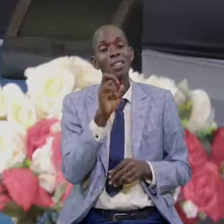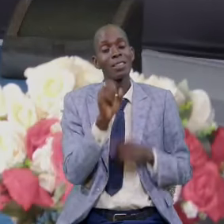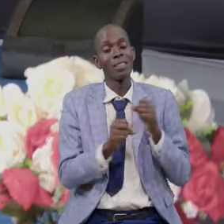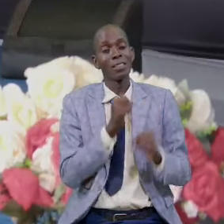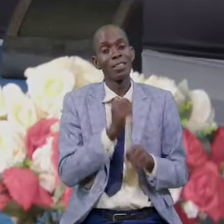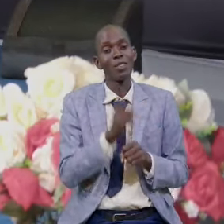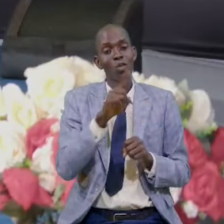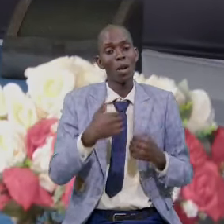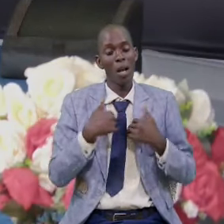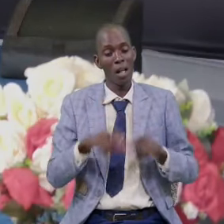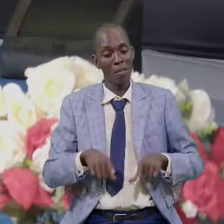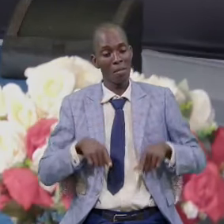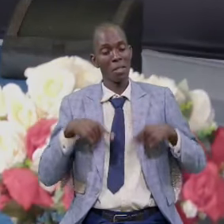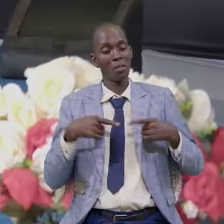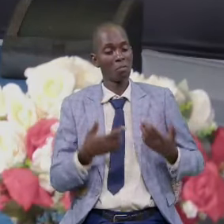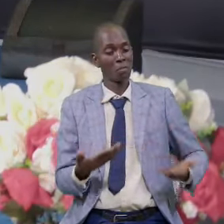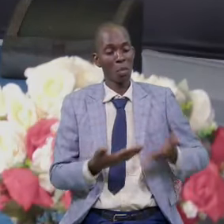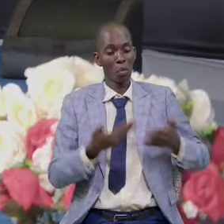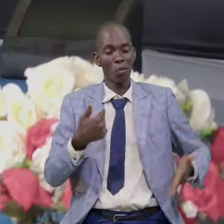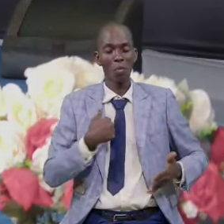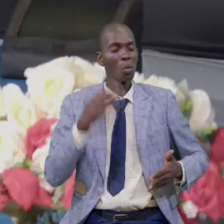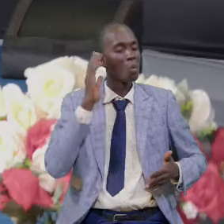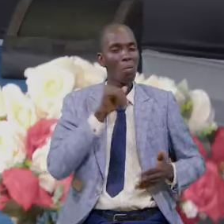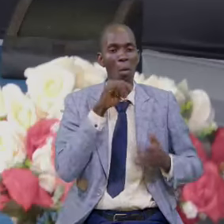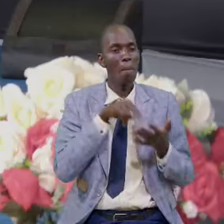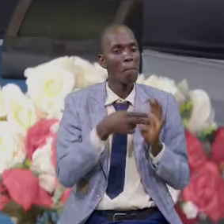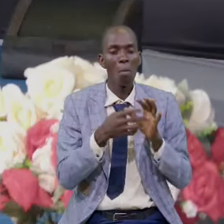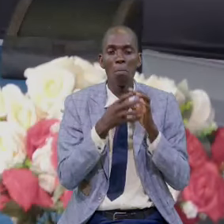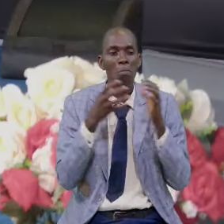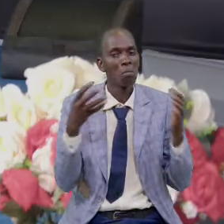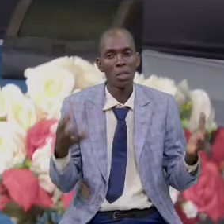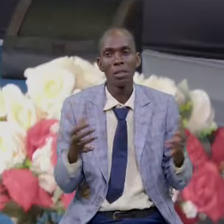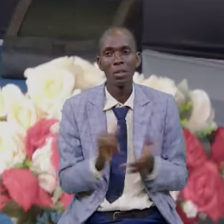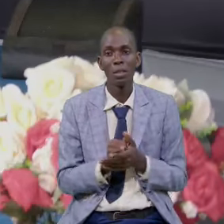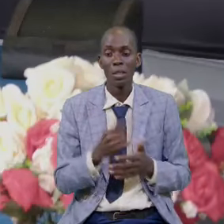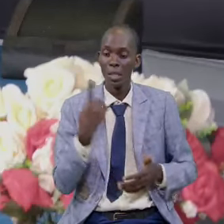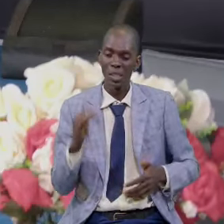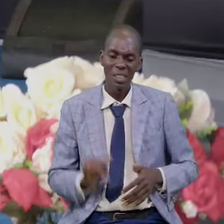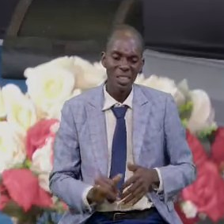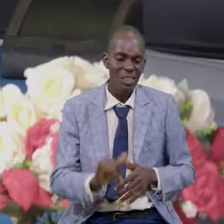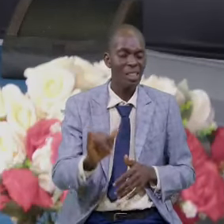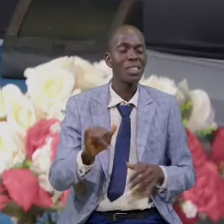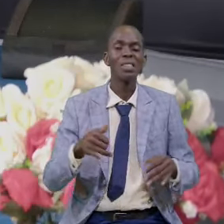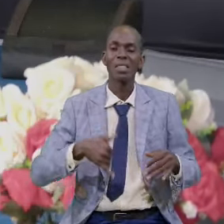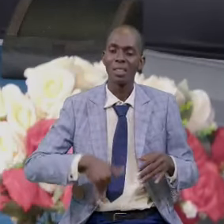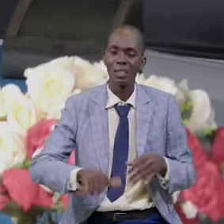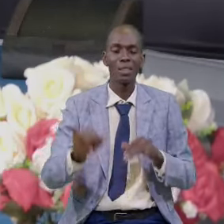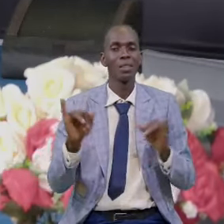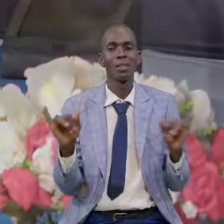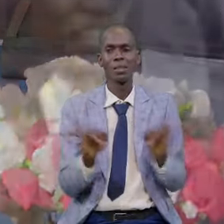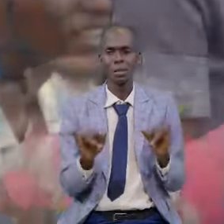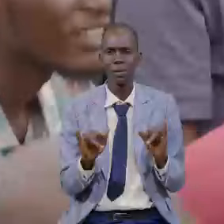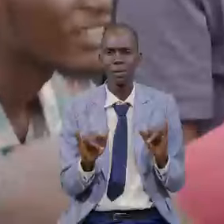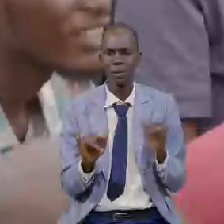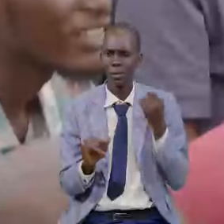will not mean much. Eternity, infinity, all the same. Am I talking to somebody